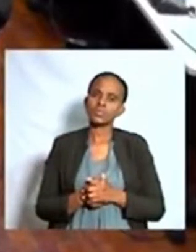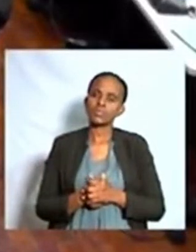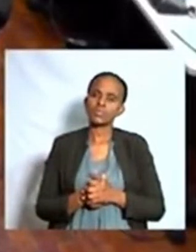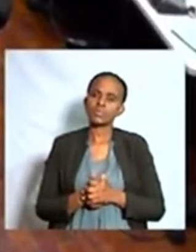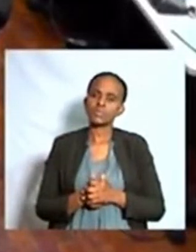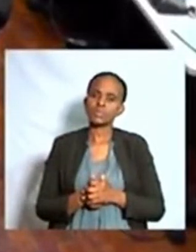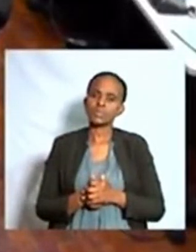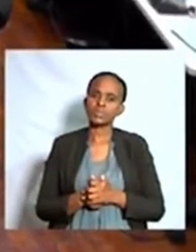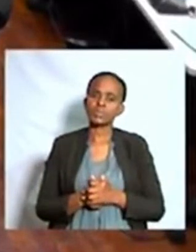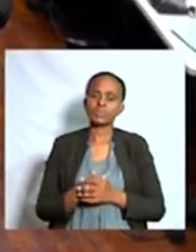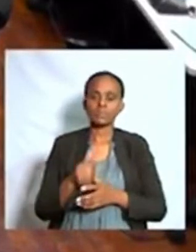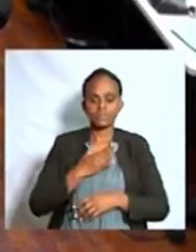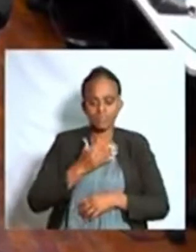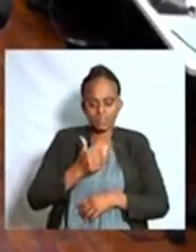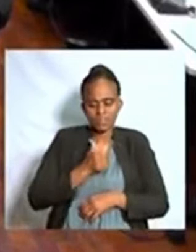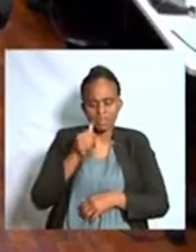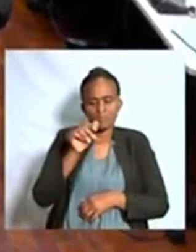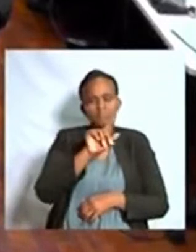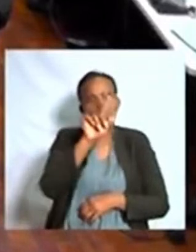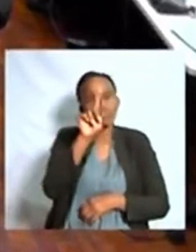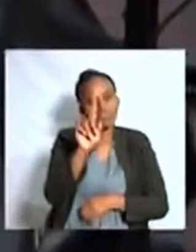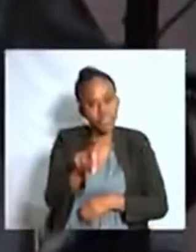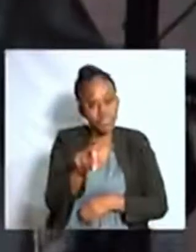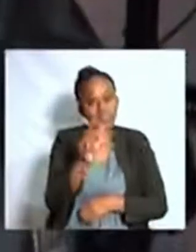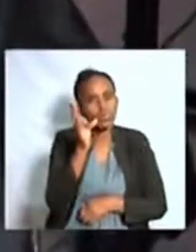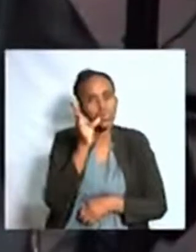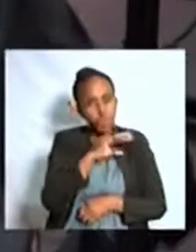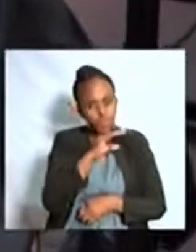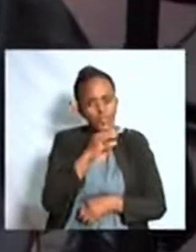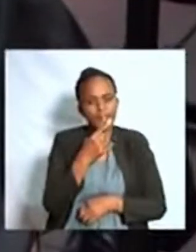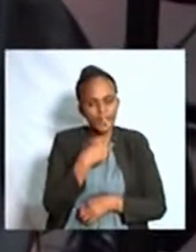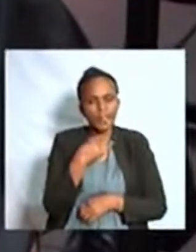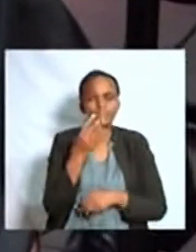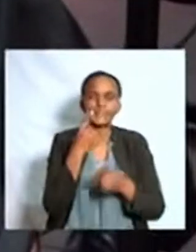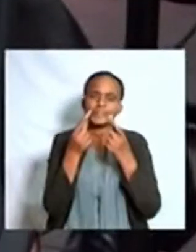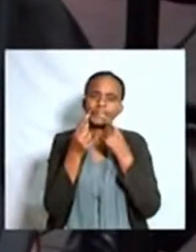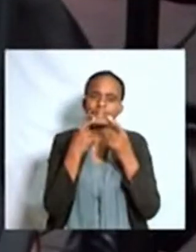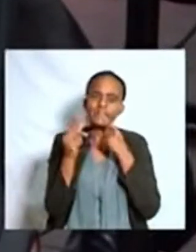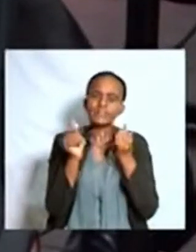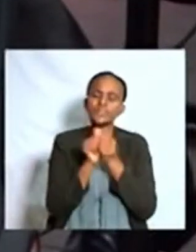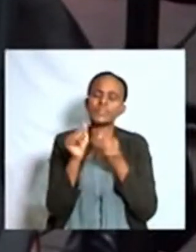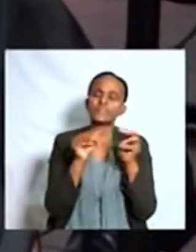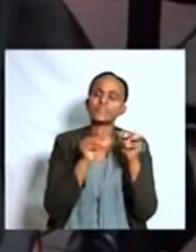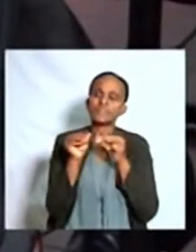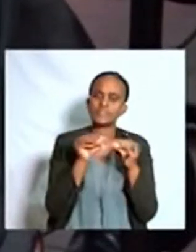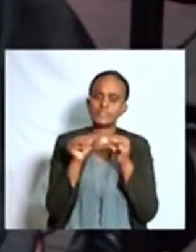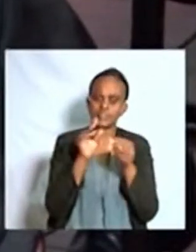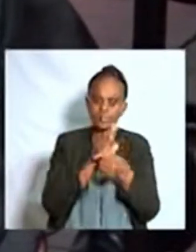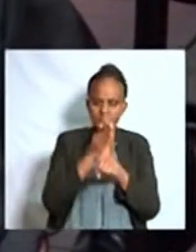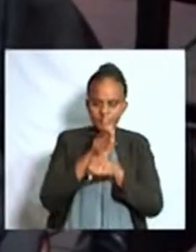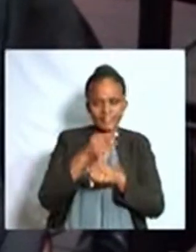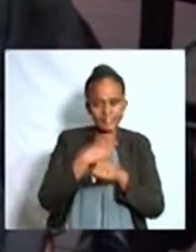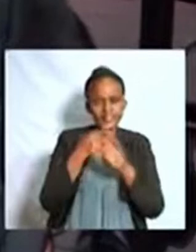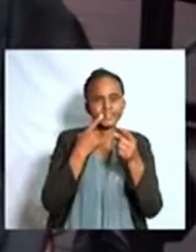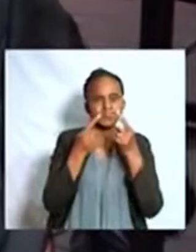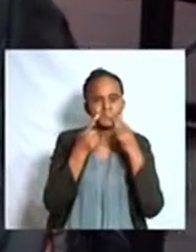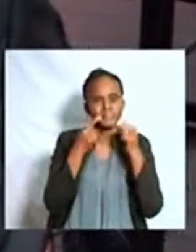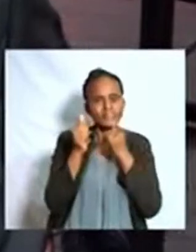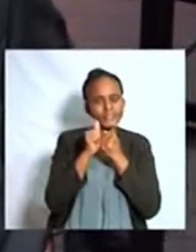at first I questioned it, then I had to discuss with management. And when I discussed with them,